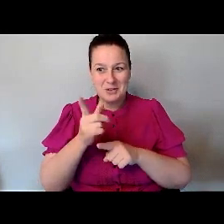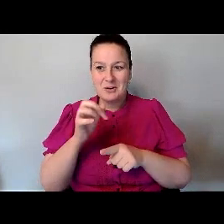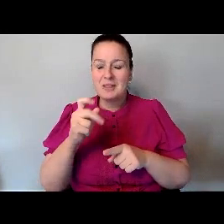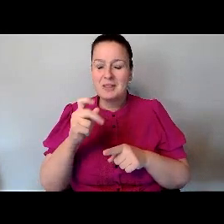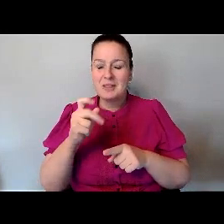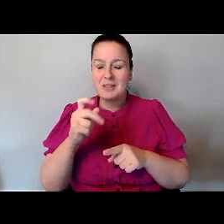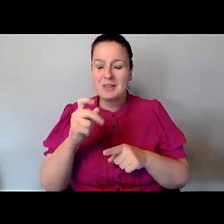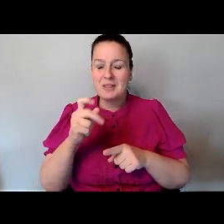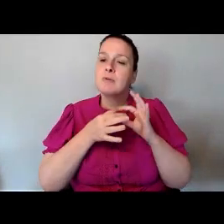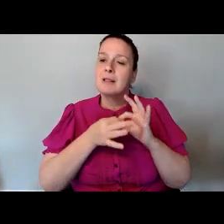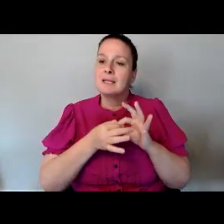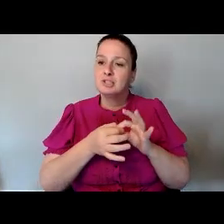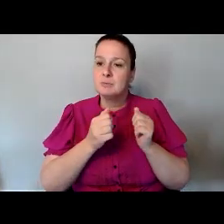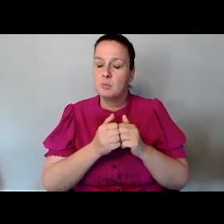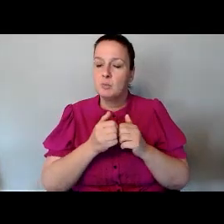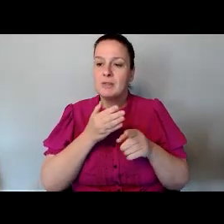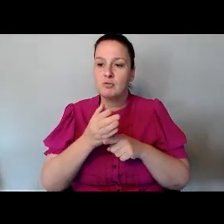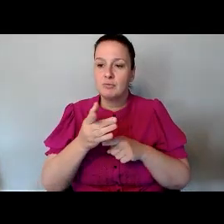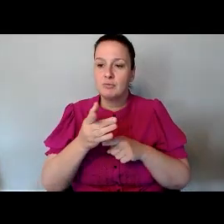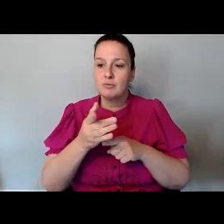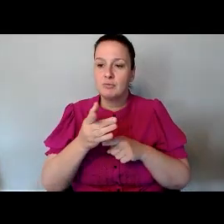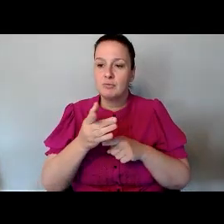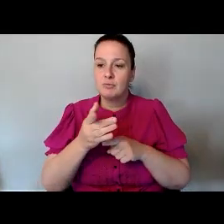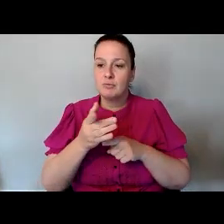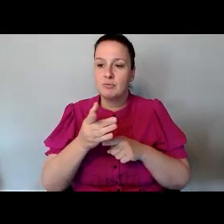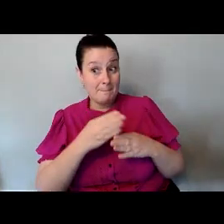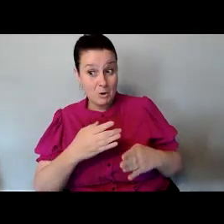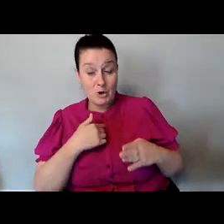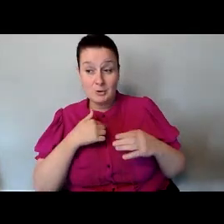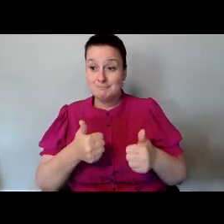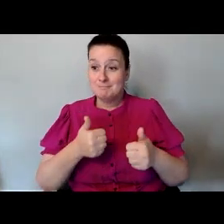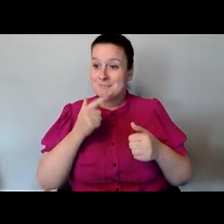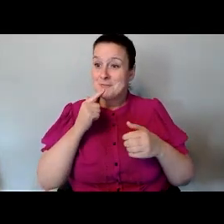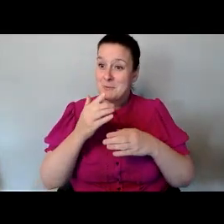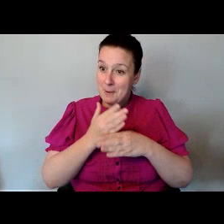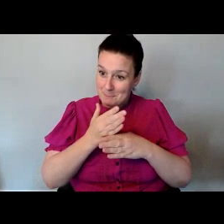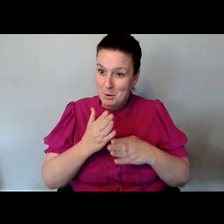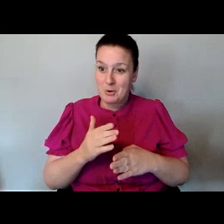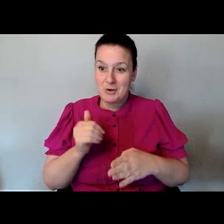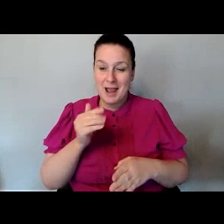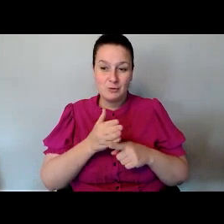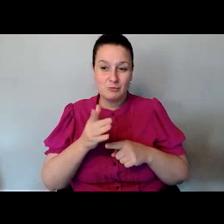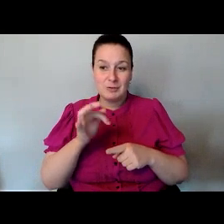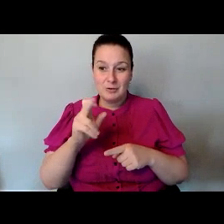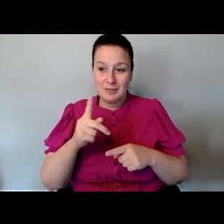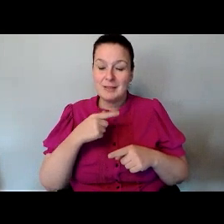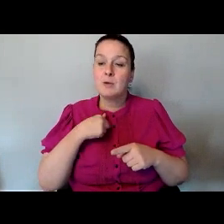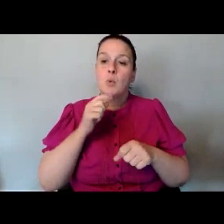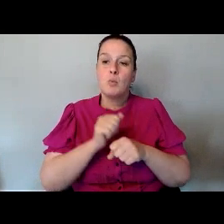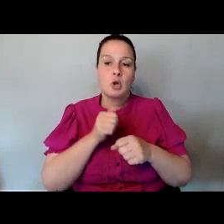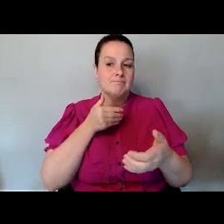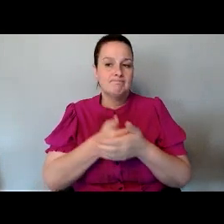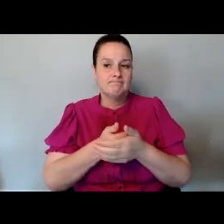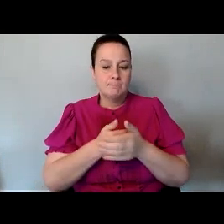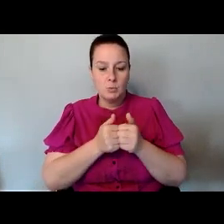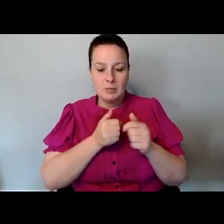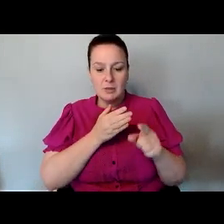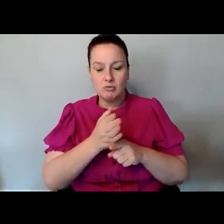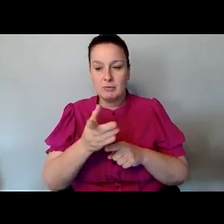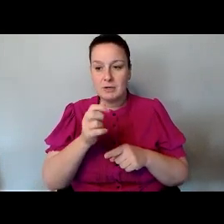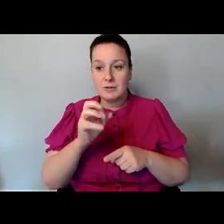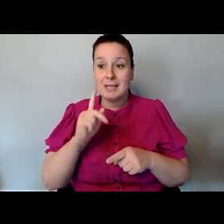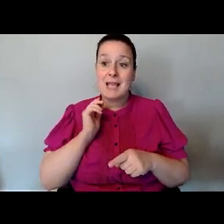So we're a partner. We are all workforce partners, and we are a partner of CareerLink, and we work closely with them. And so our business services